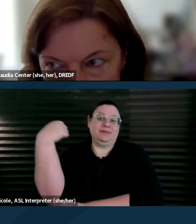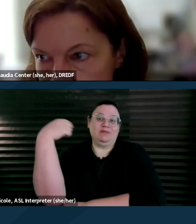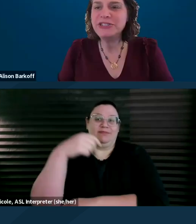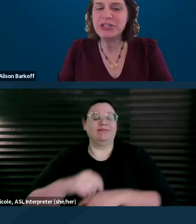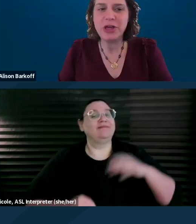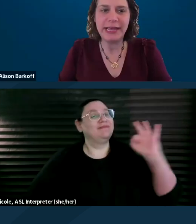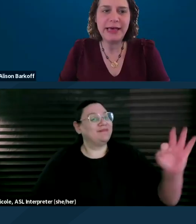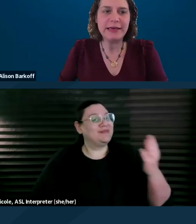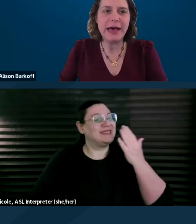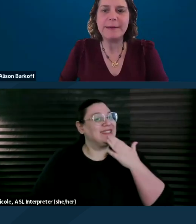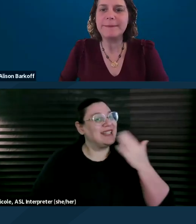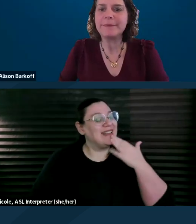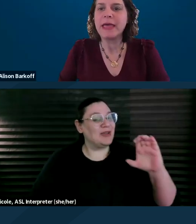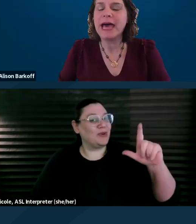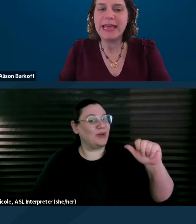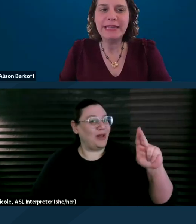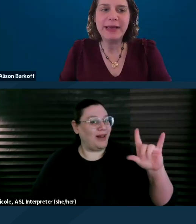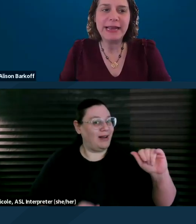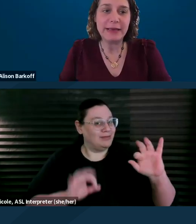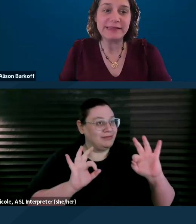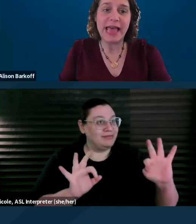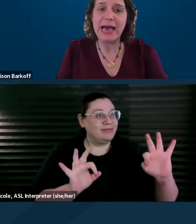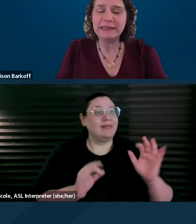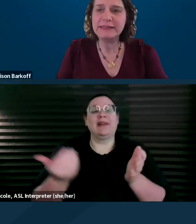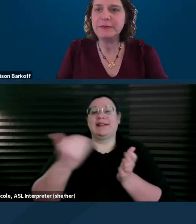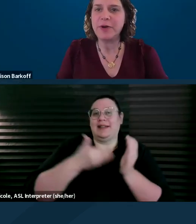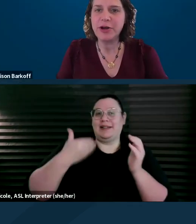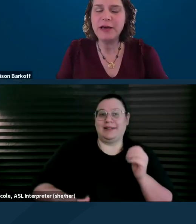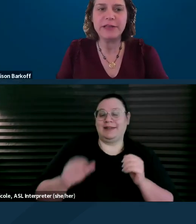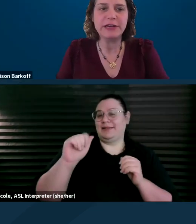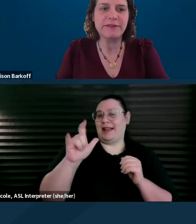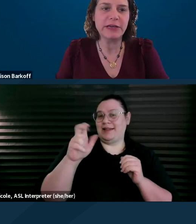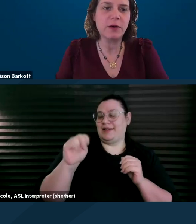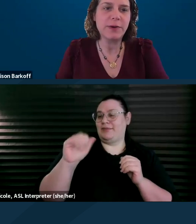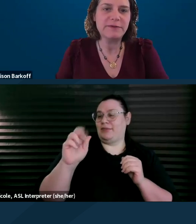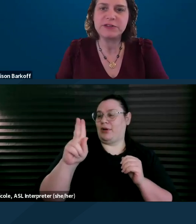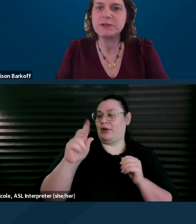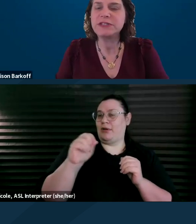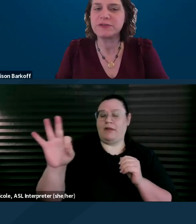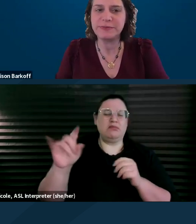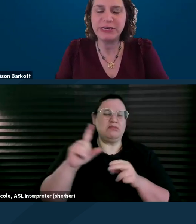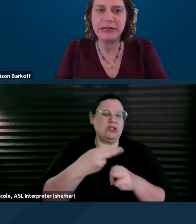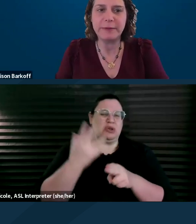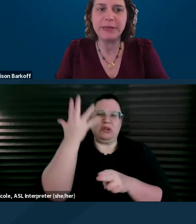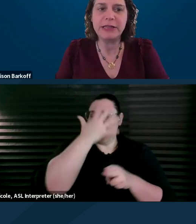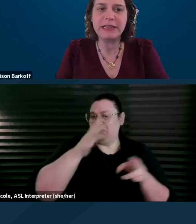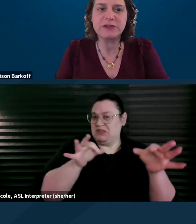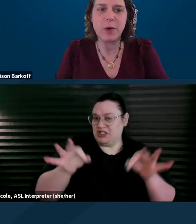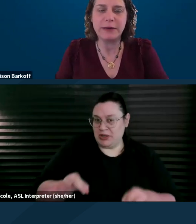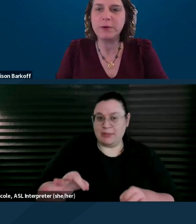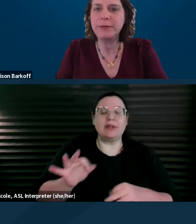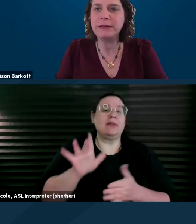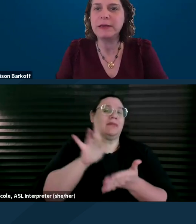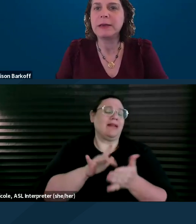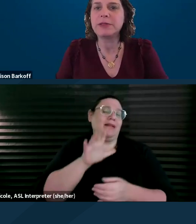Great. Thank you so much, Claudia. Again, my name is Allison Barkoff, and I'll give a quick visual description. I'm a